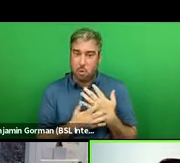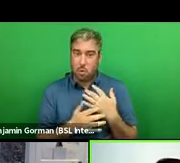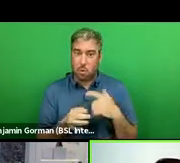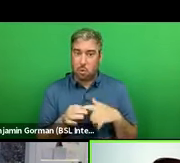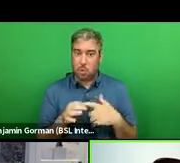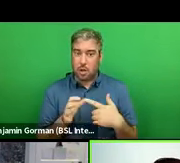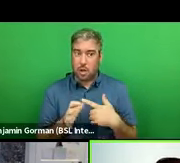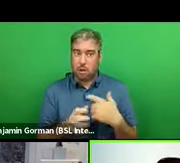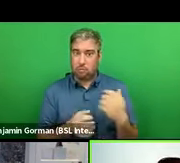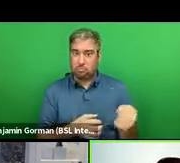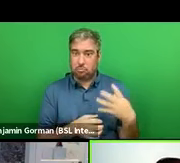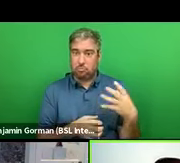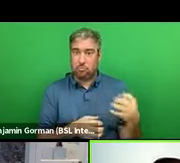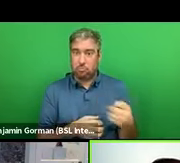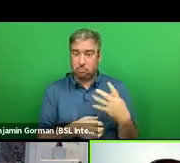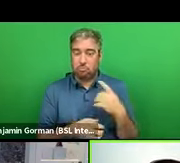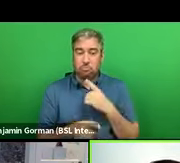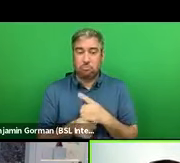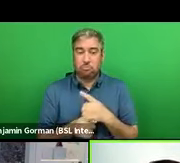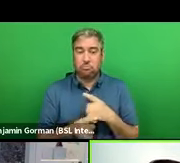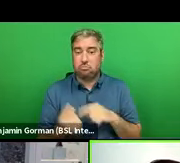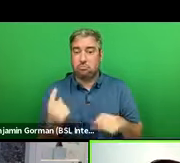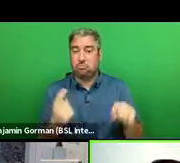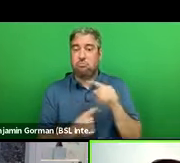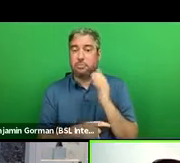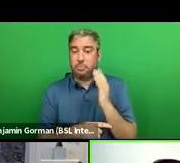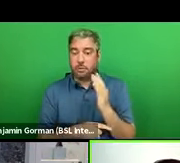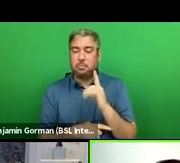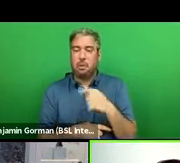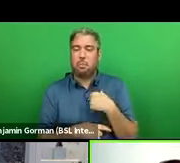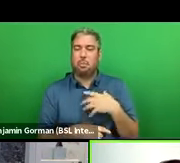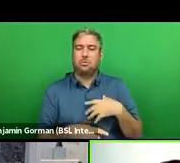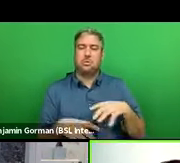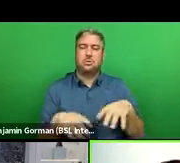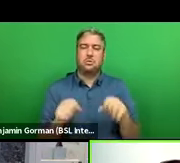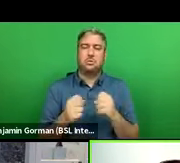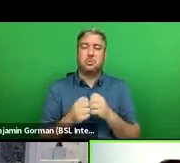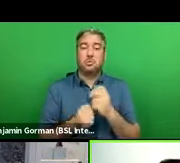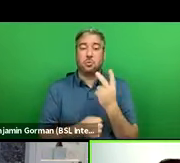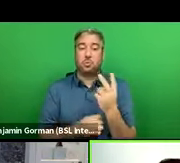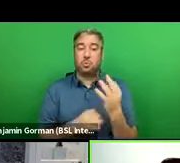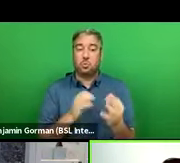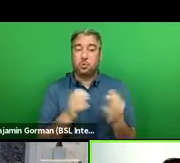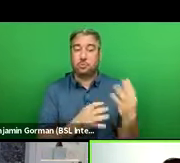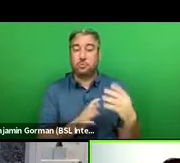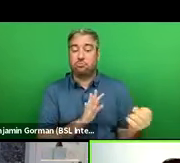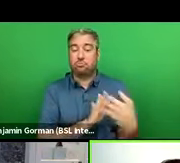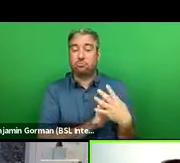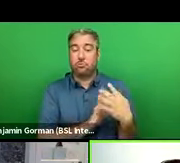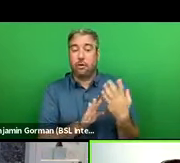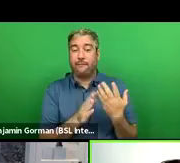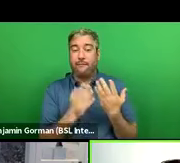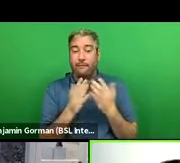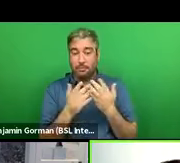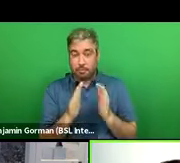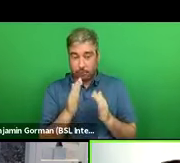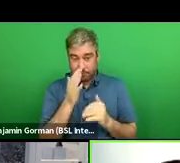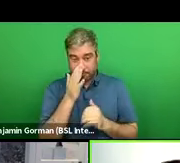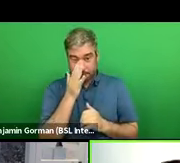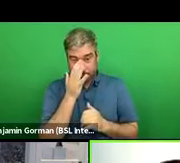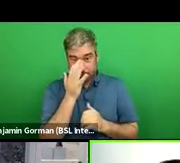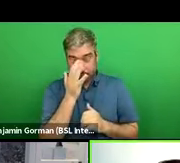going to start with two questions that came up on Facebook. So one from Kuala Lumpur: what's the best interventionism and